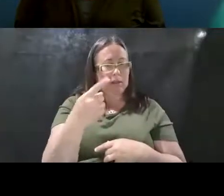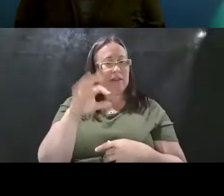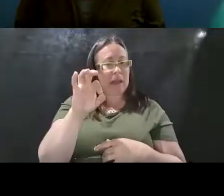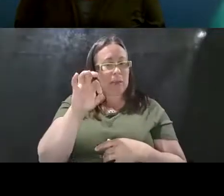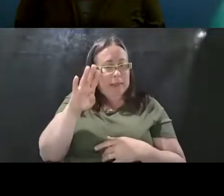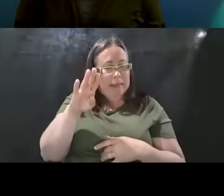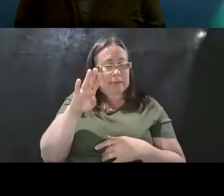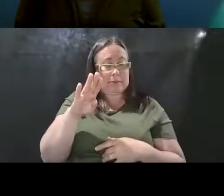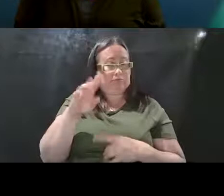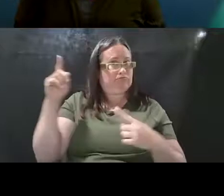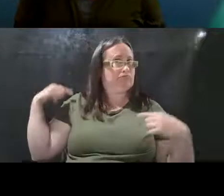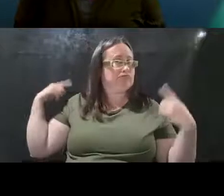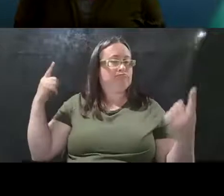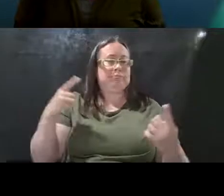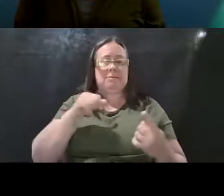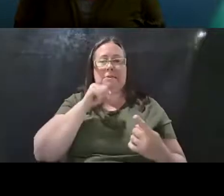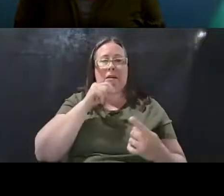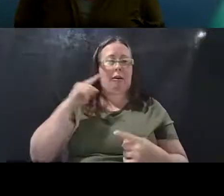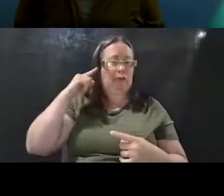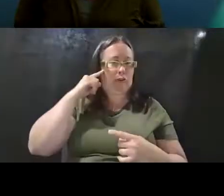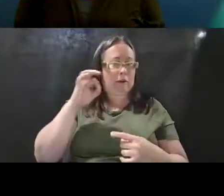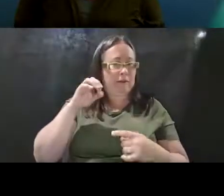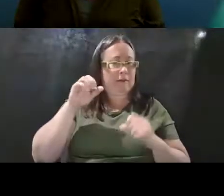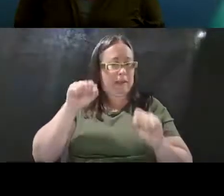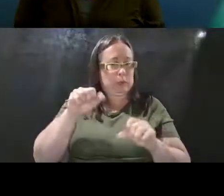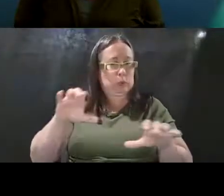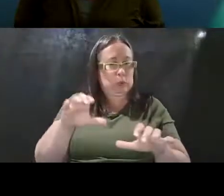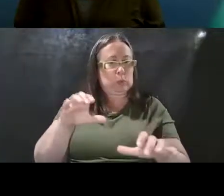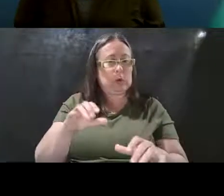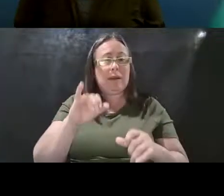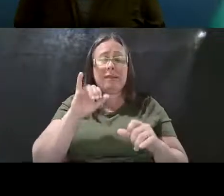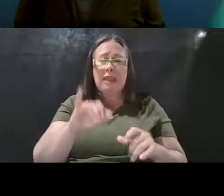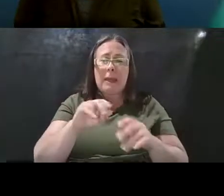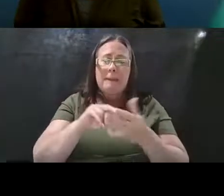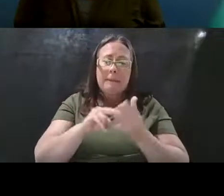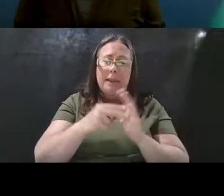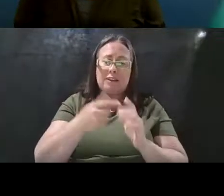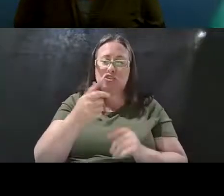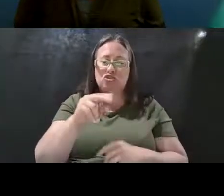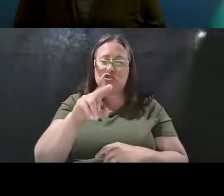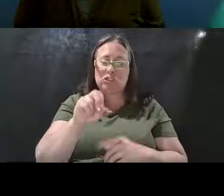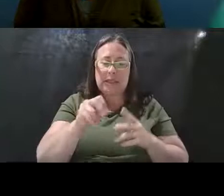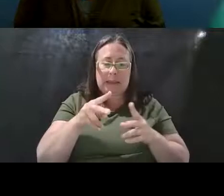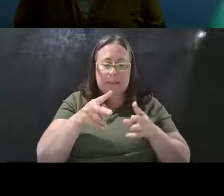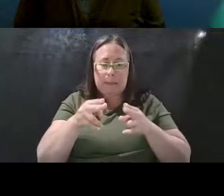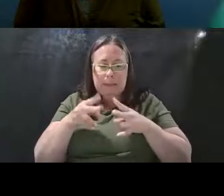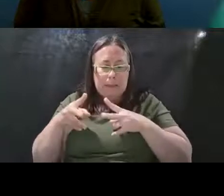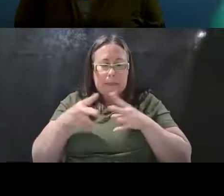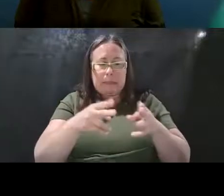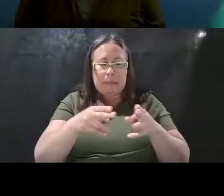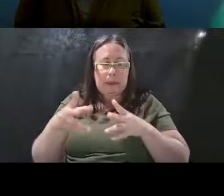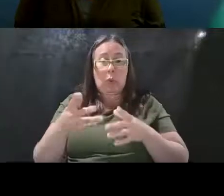And this actually allowed them to gene edit and reprogram in one